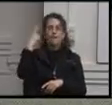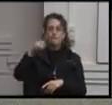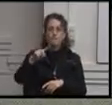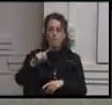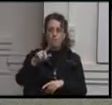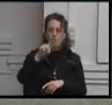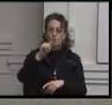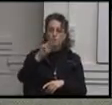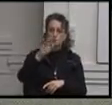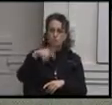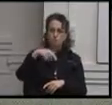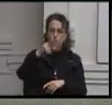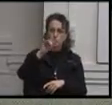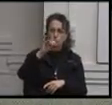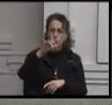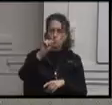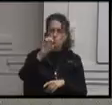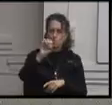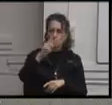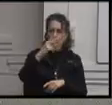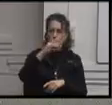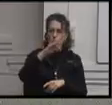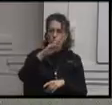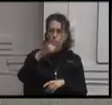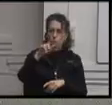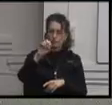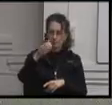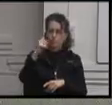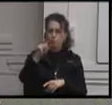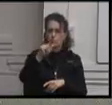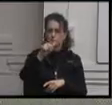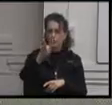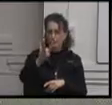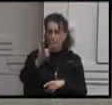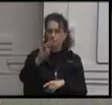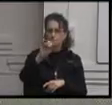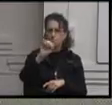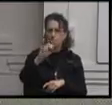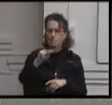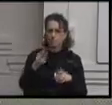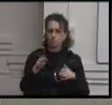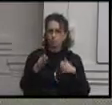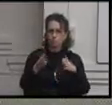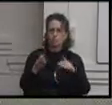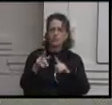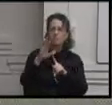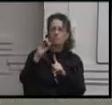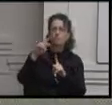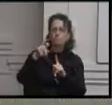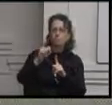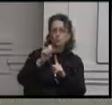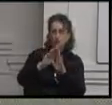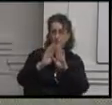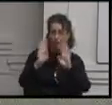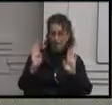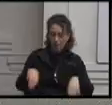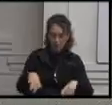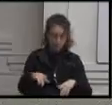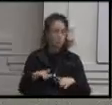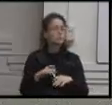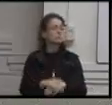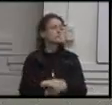at 128 Main Street in the Brooks House. We have a motion to approve the first-class liquor license for the Turquoise Grill. Is there any further